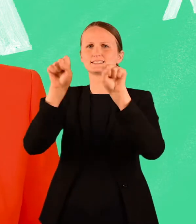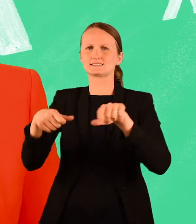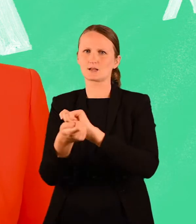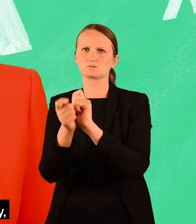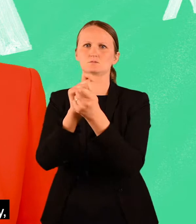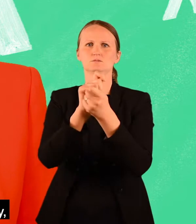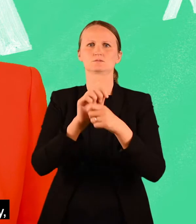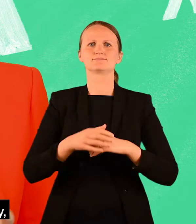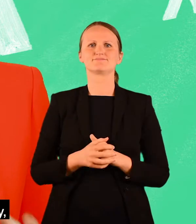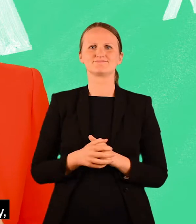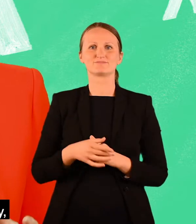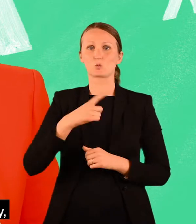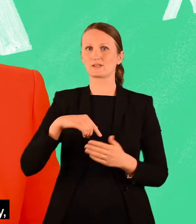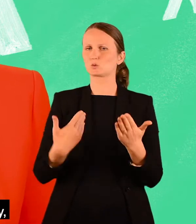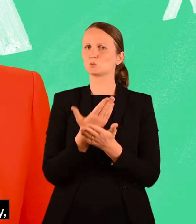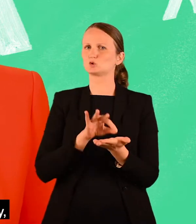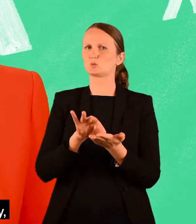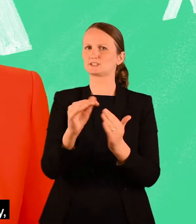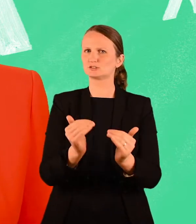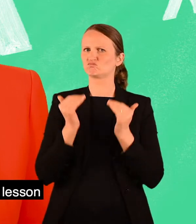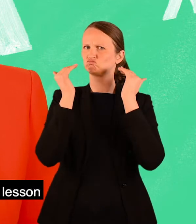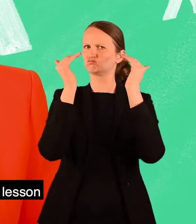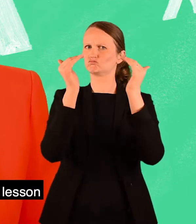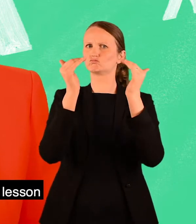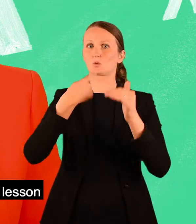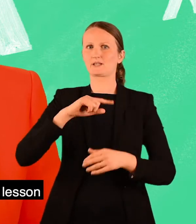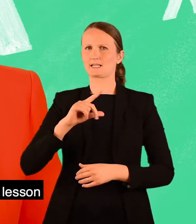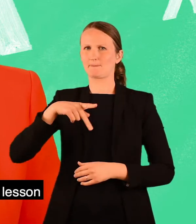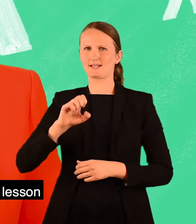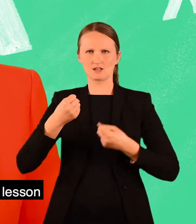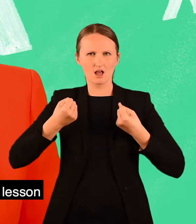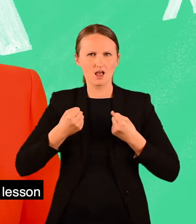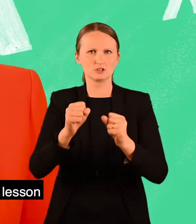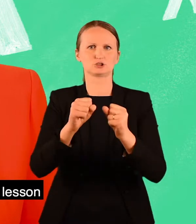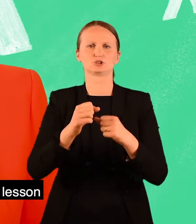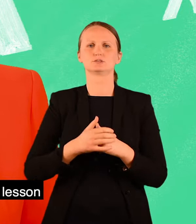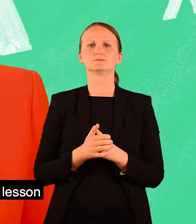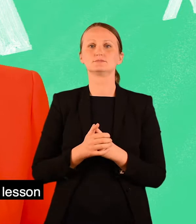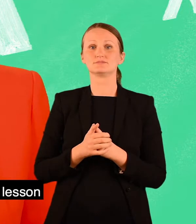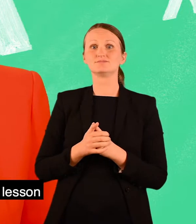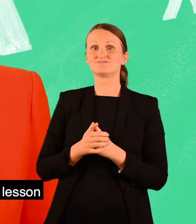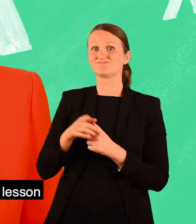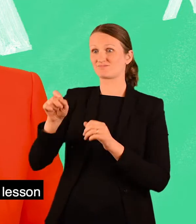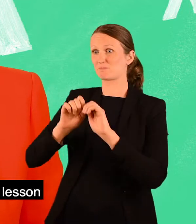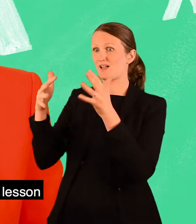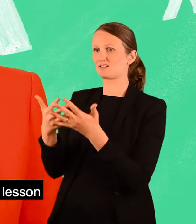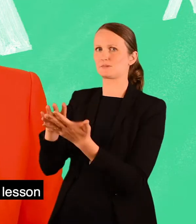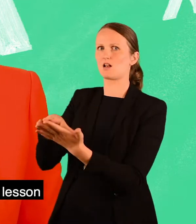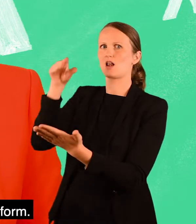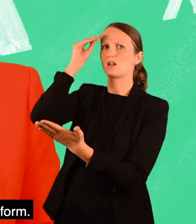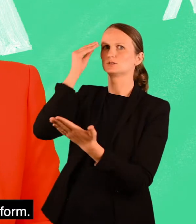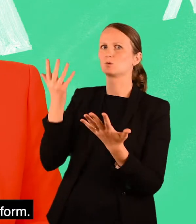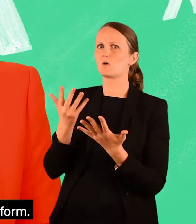learning. With an ambitious new strategy, GPE is acting on the most important lesson from the